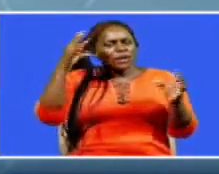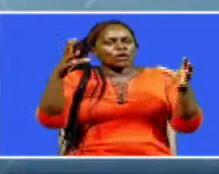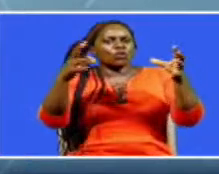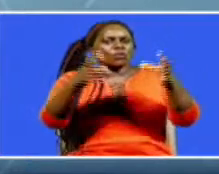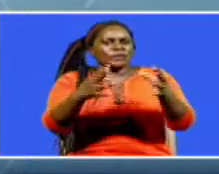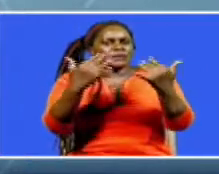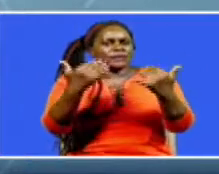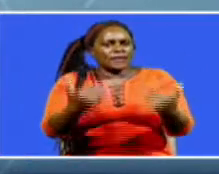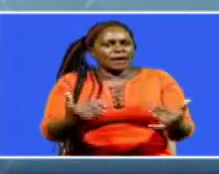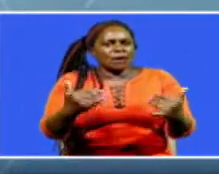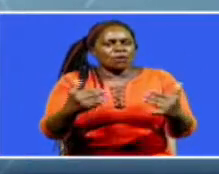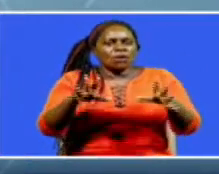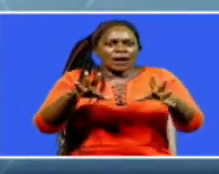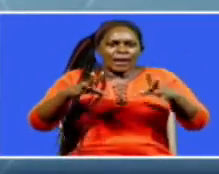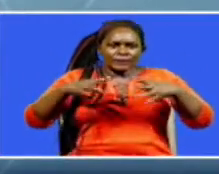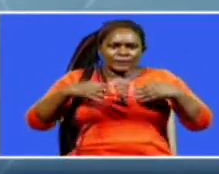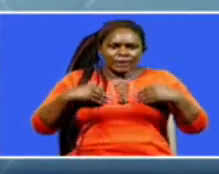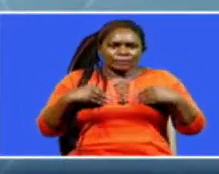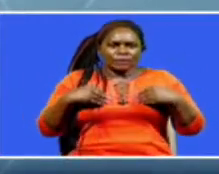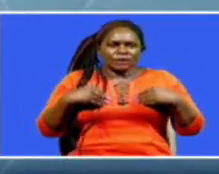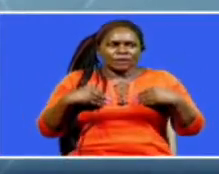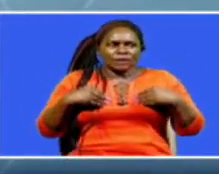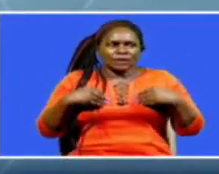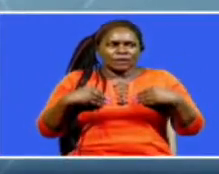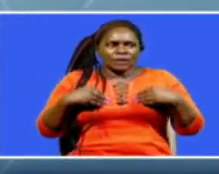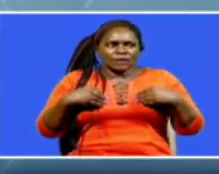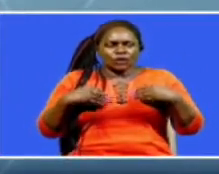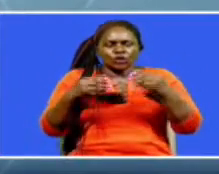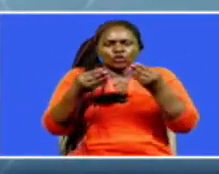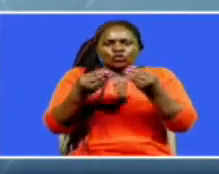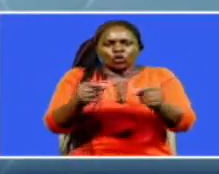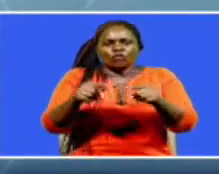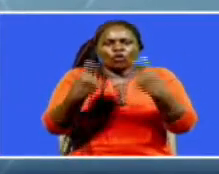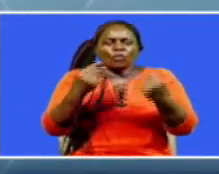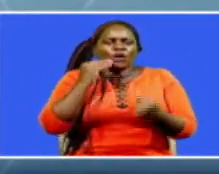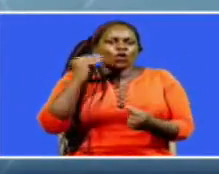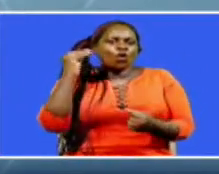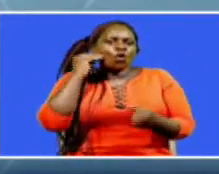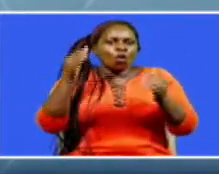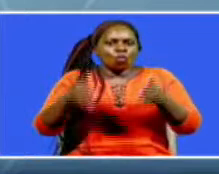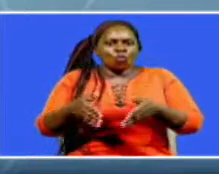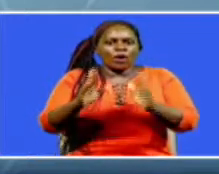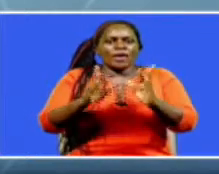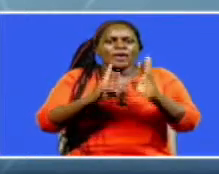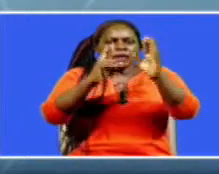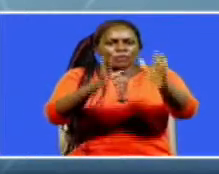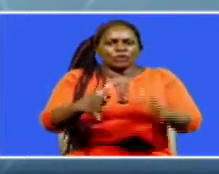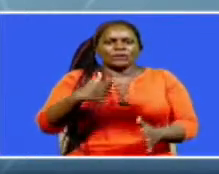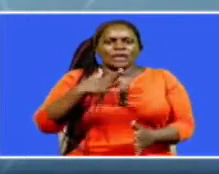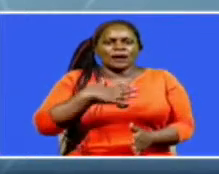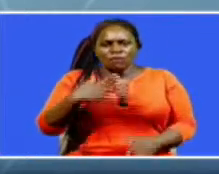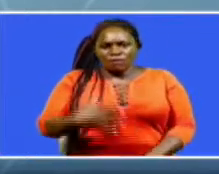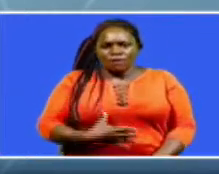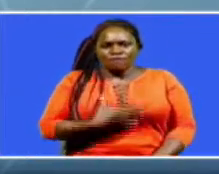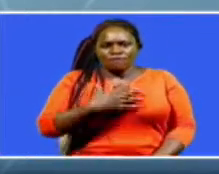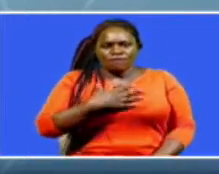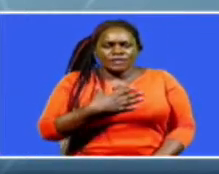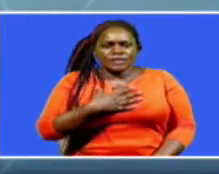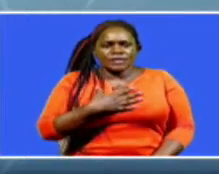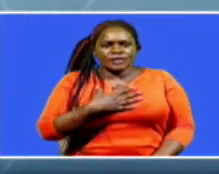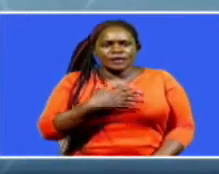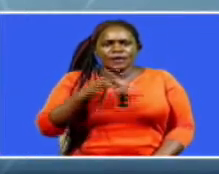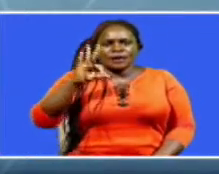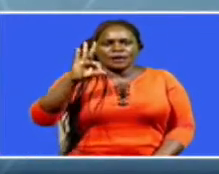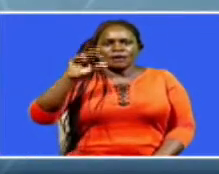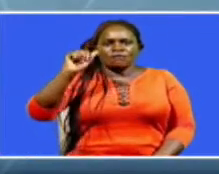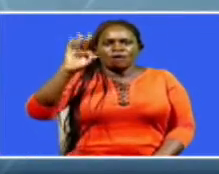community has embraced what is called a Maslahi to resolve conflicts. Our reporter Husna Mohammed visited Fafi